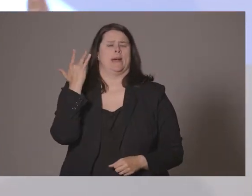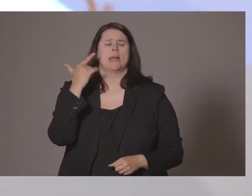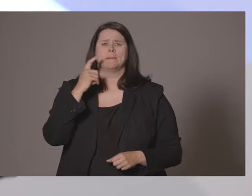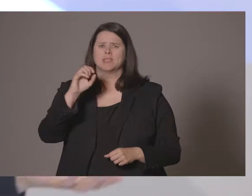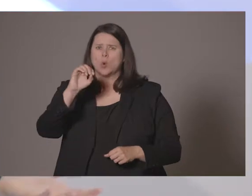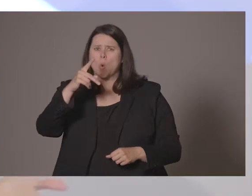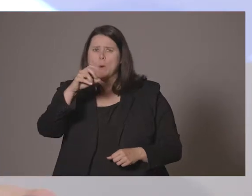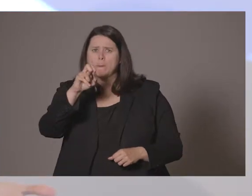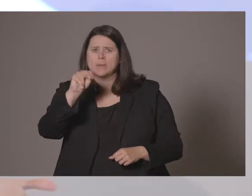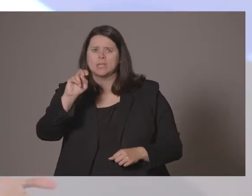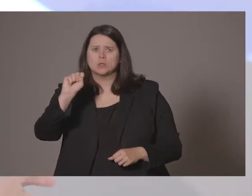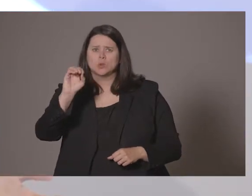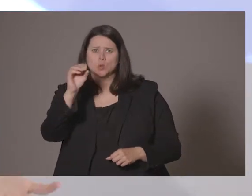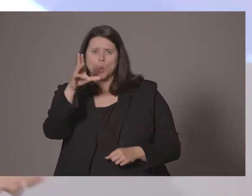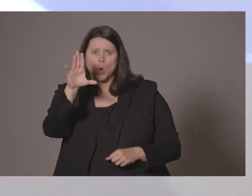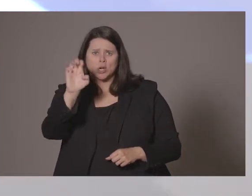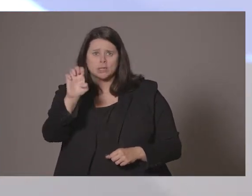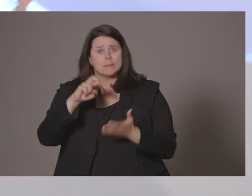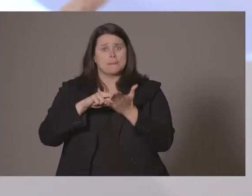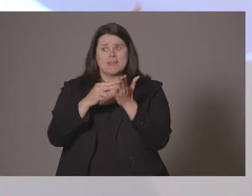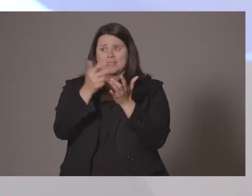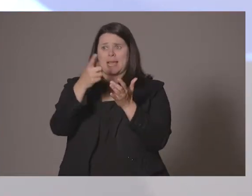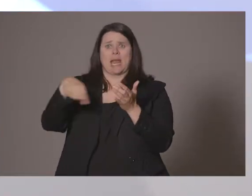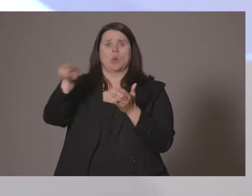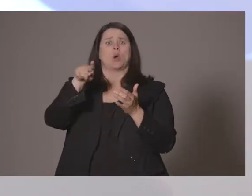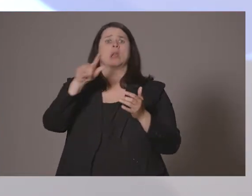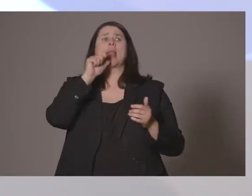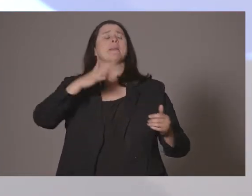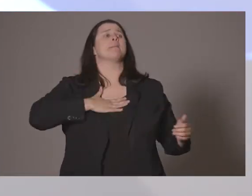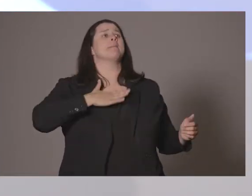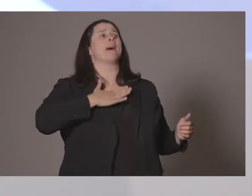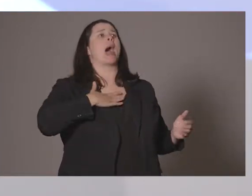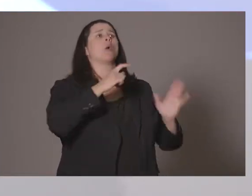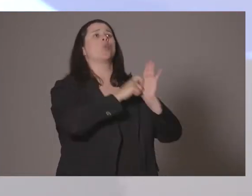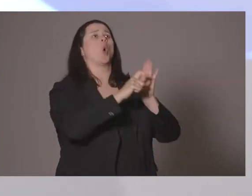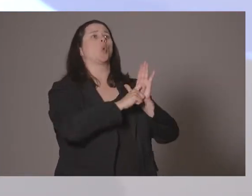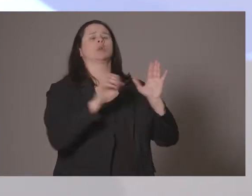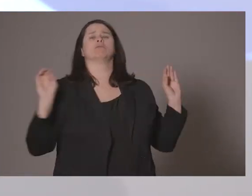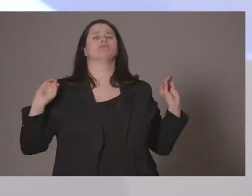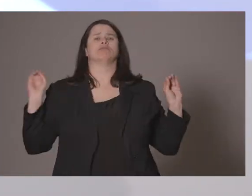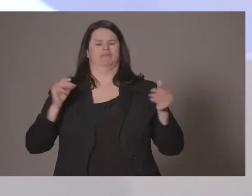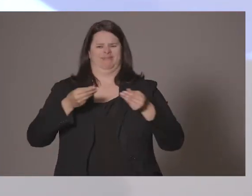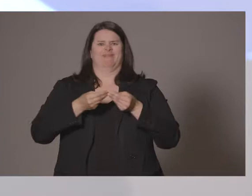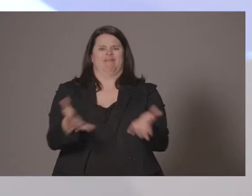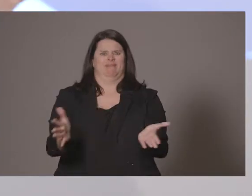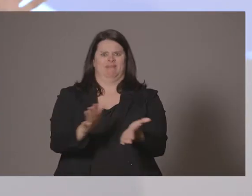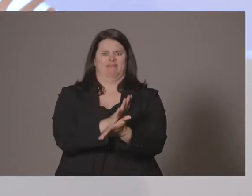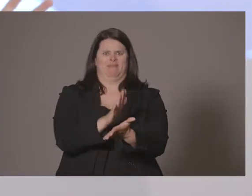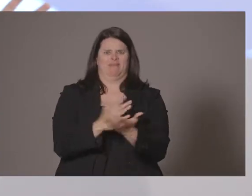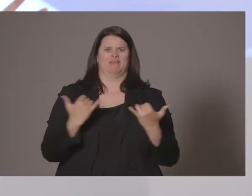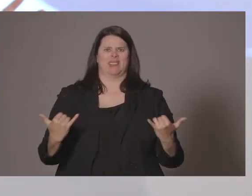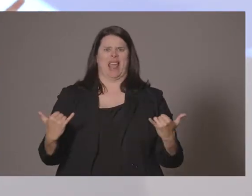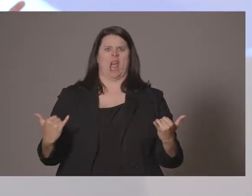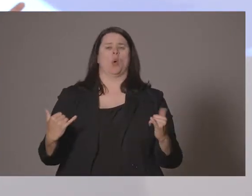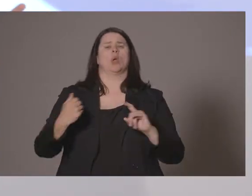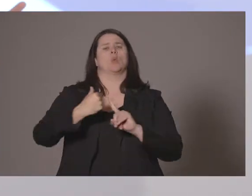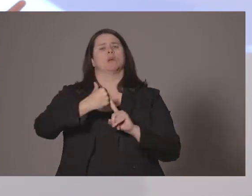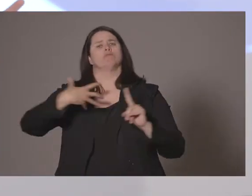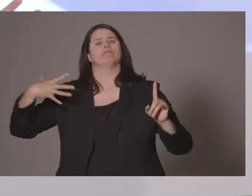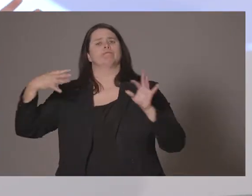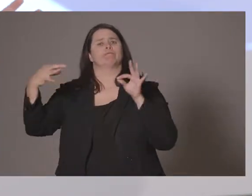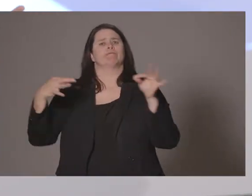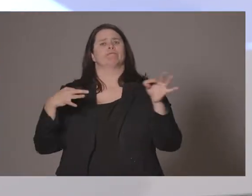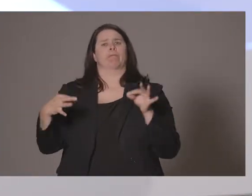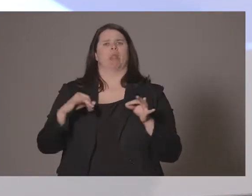it doesn't claim credit for it. It's just available. So it's your next handout is like a elaboration of the 4